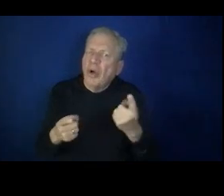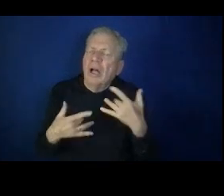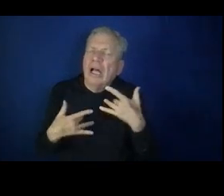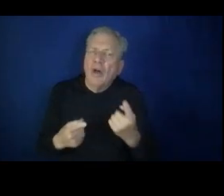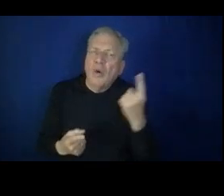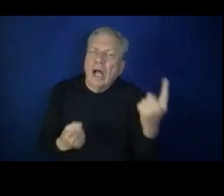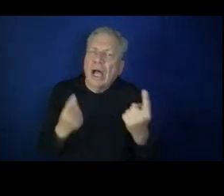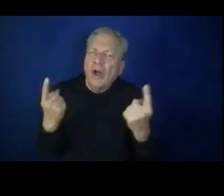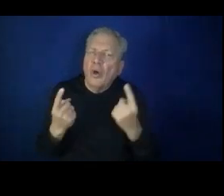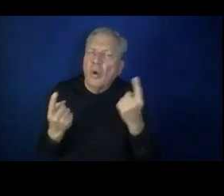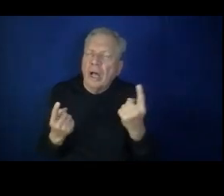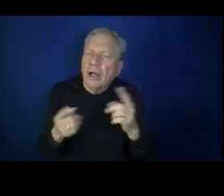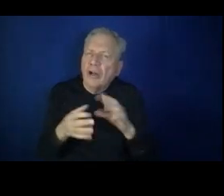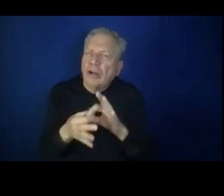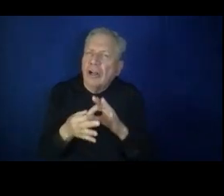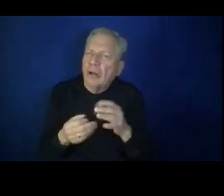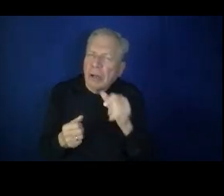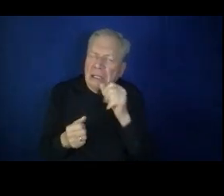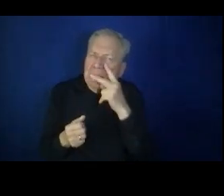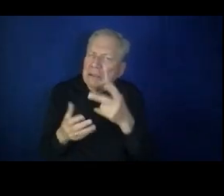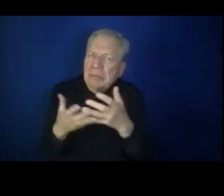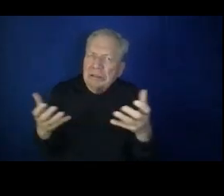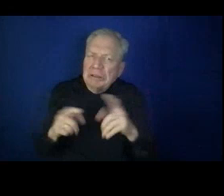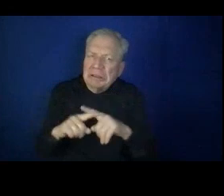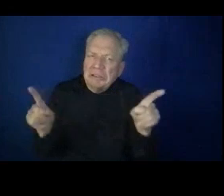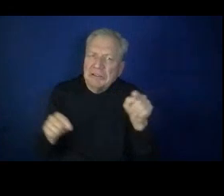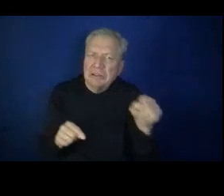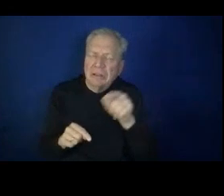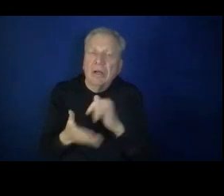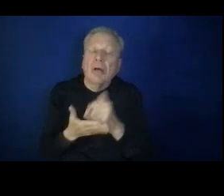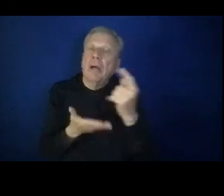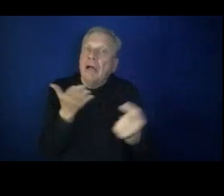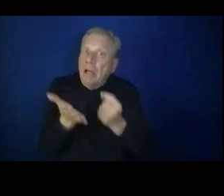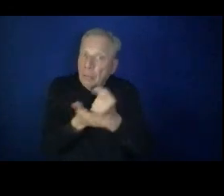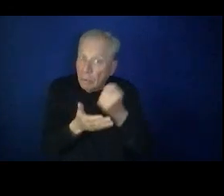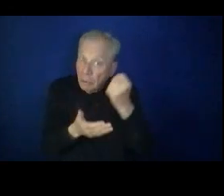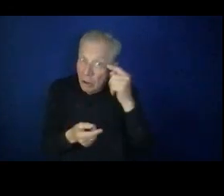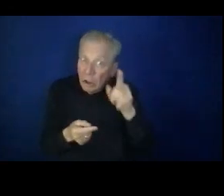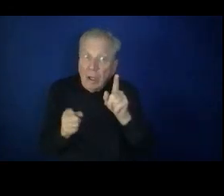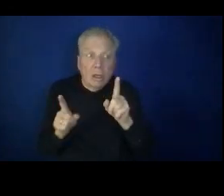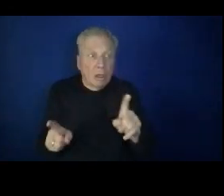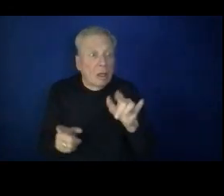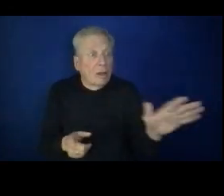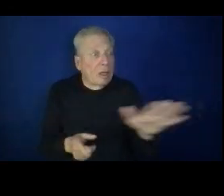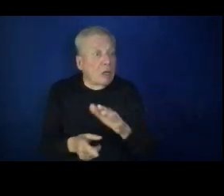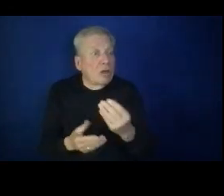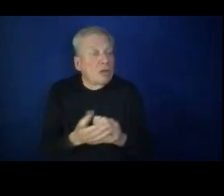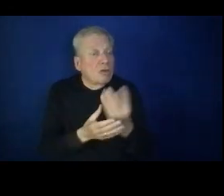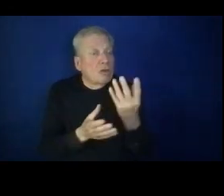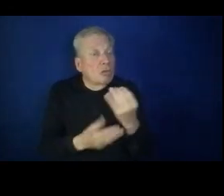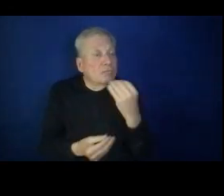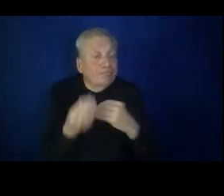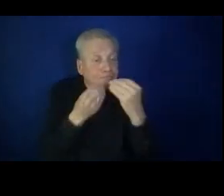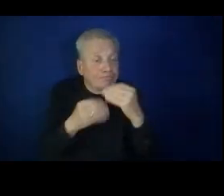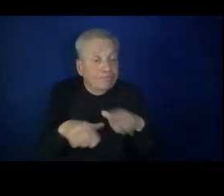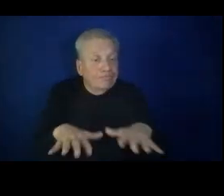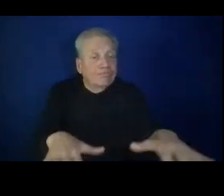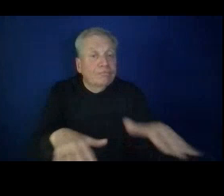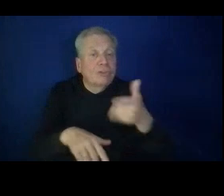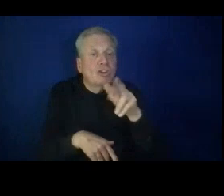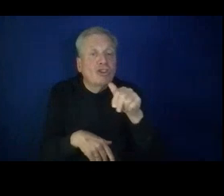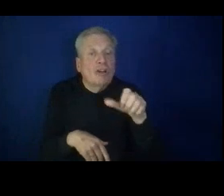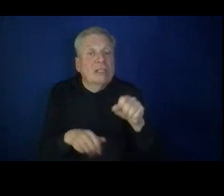not seeing, big differences. Of course, there's times when in the grazed area, there's more areas produced. This is in the heart of the Lamar Valley